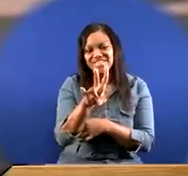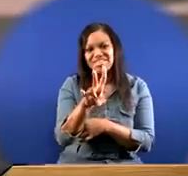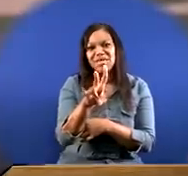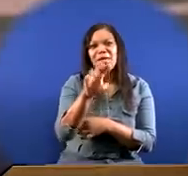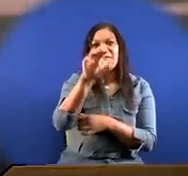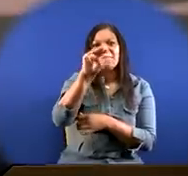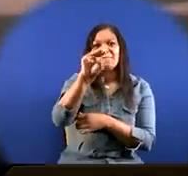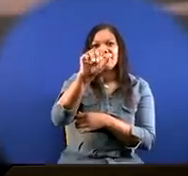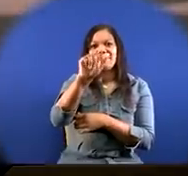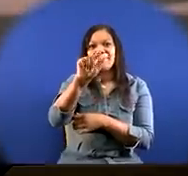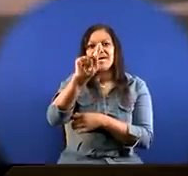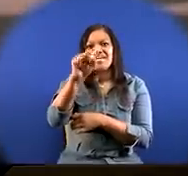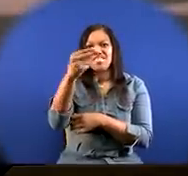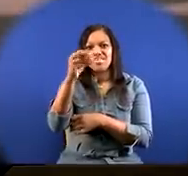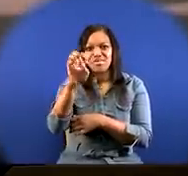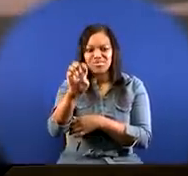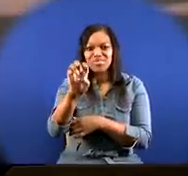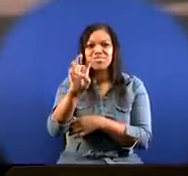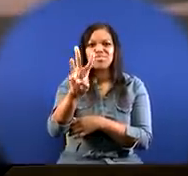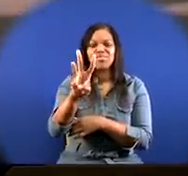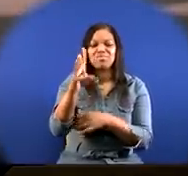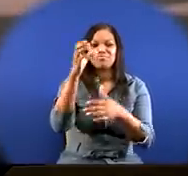Matthew at chapter number 27.